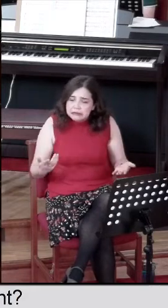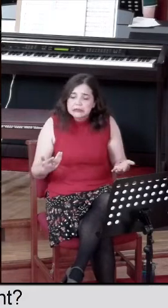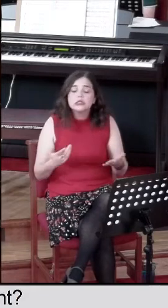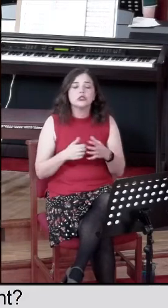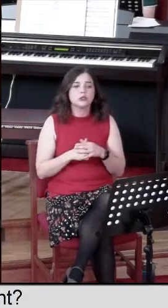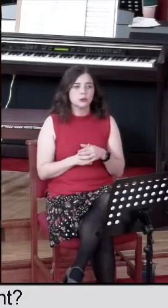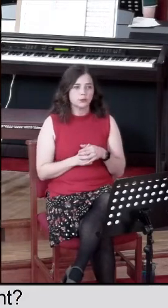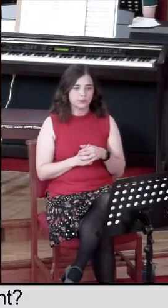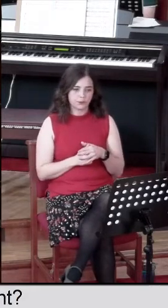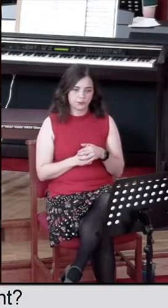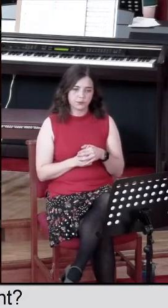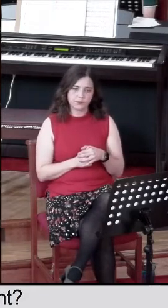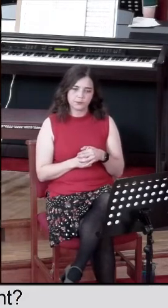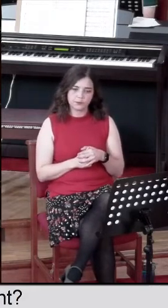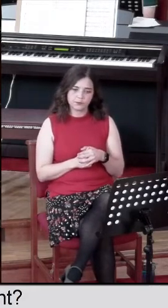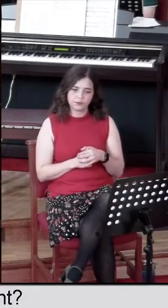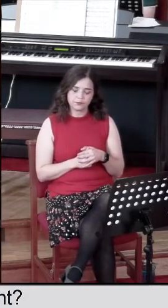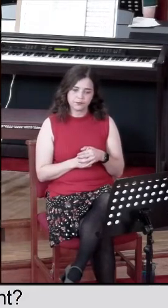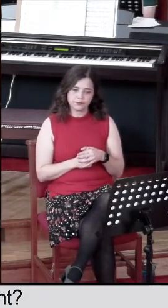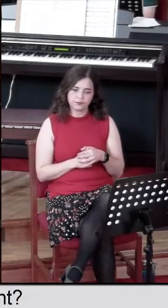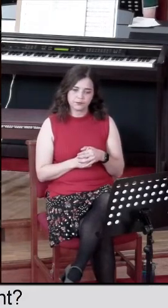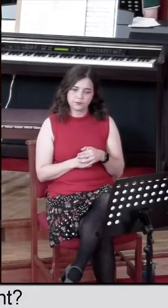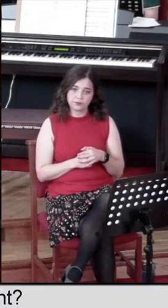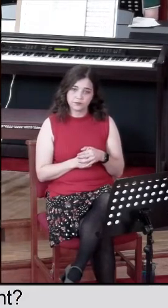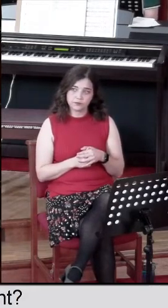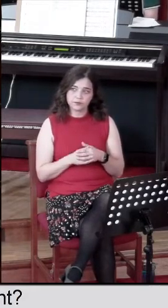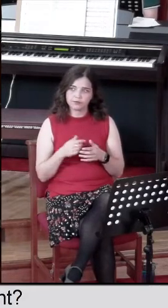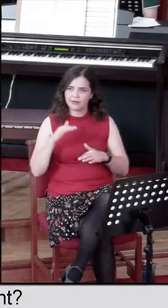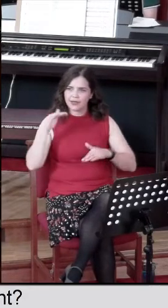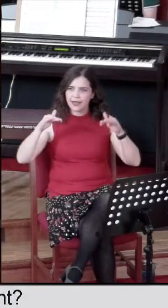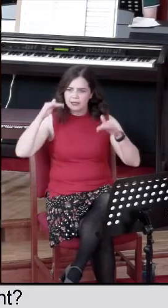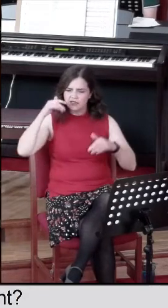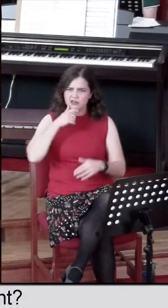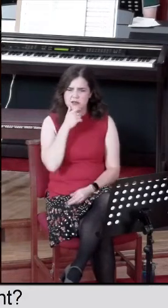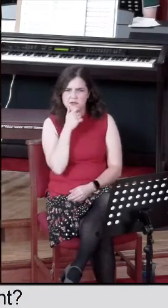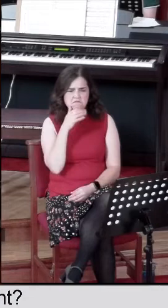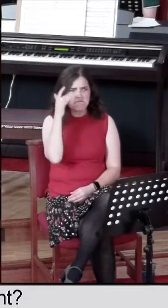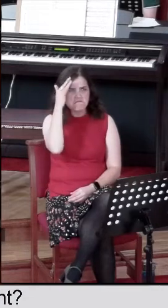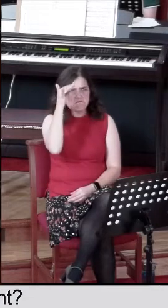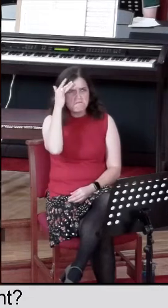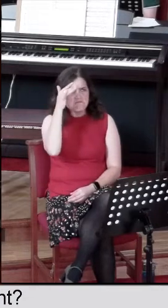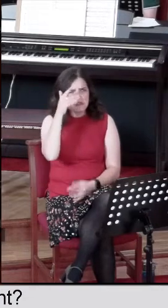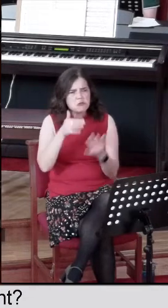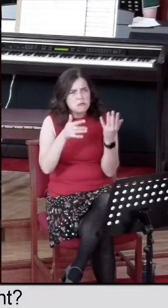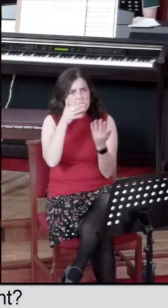minute. Anybody want to go? The adults are all puzzled.